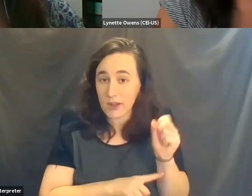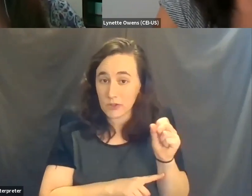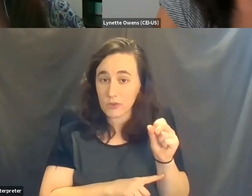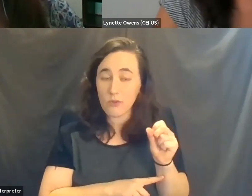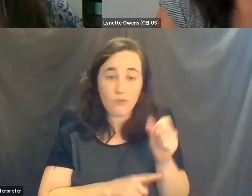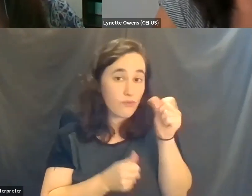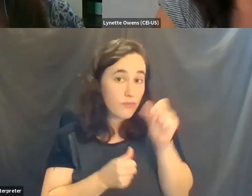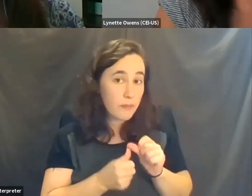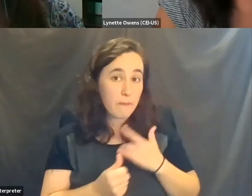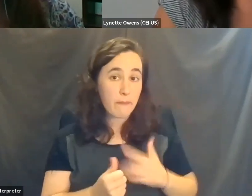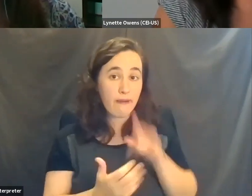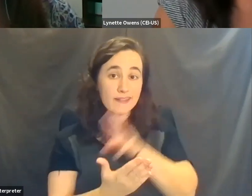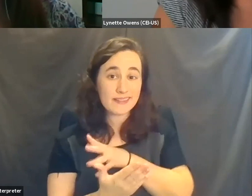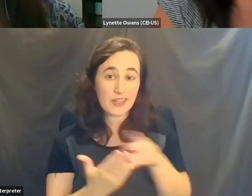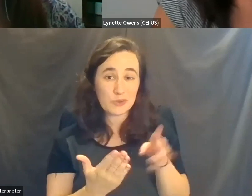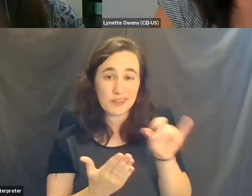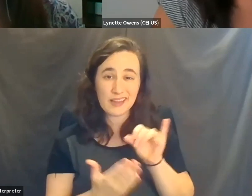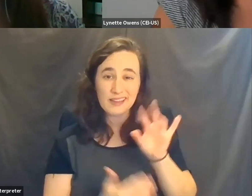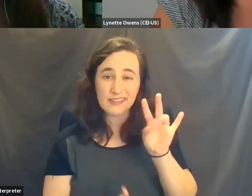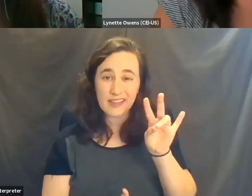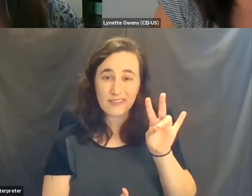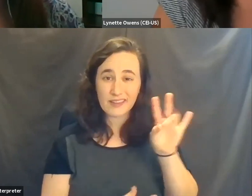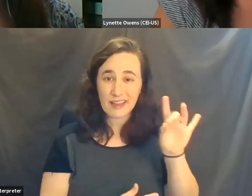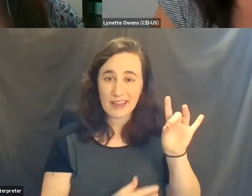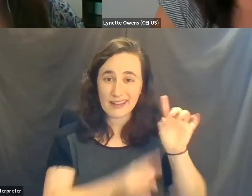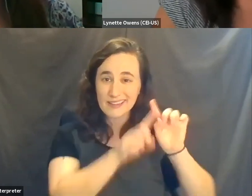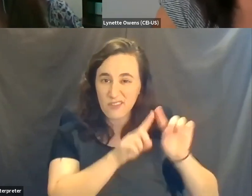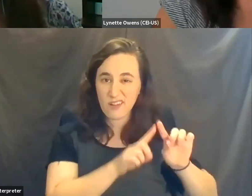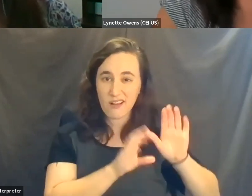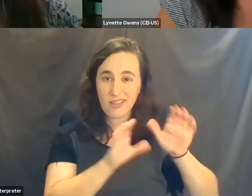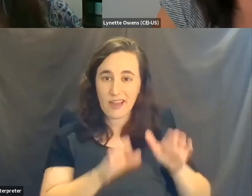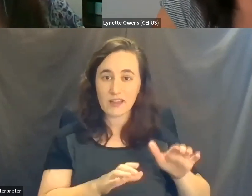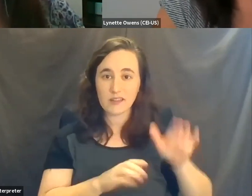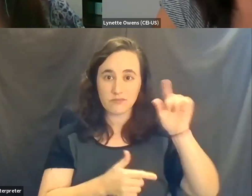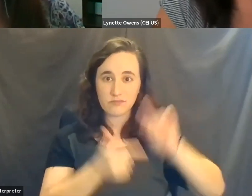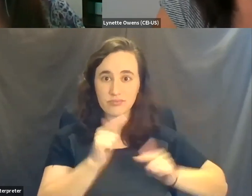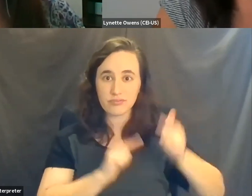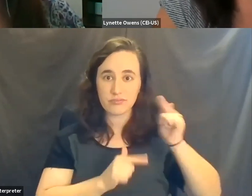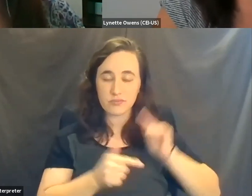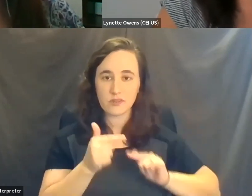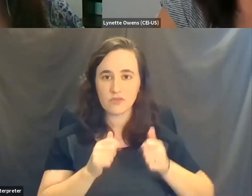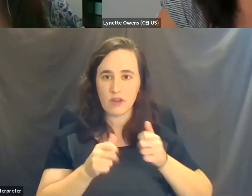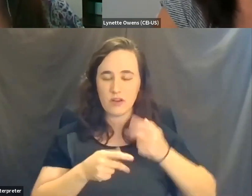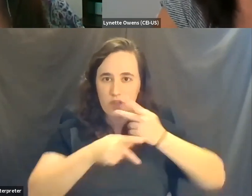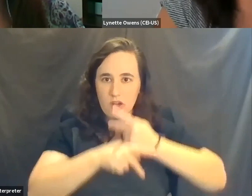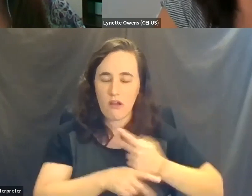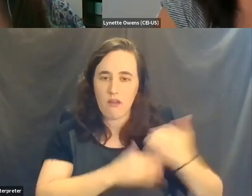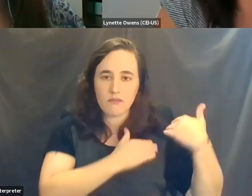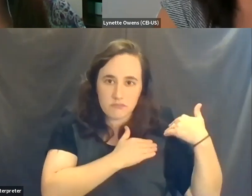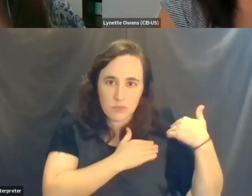it's 7 or 8 classes that you're juggling. I mean, that is unheard of, even in